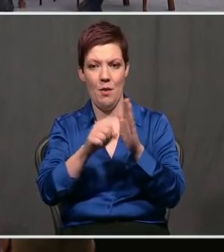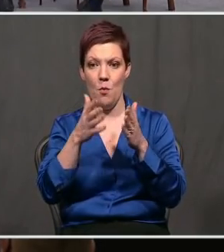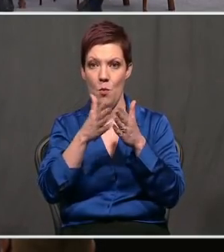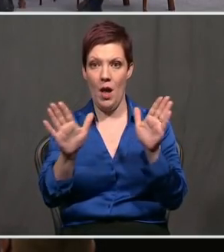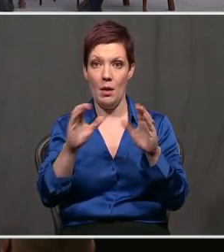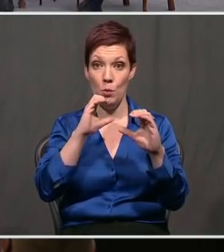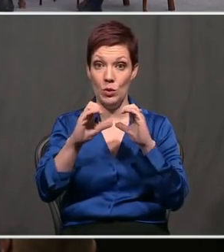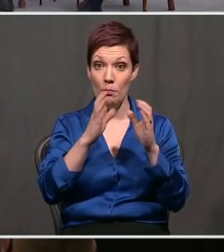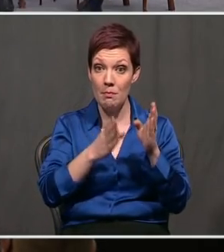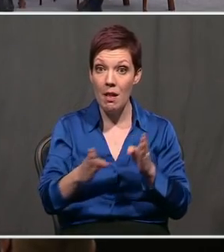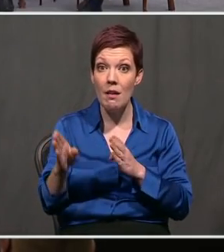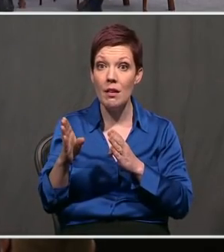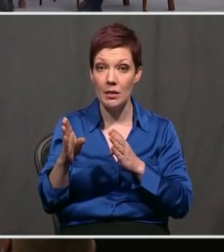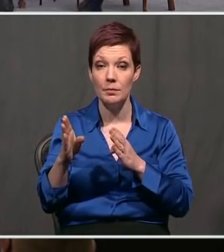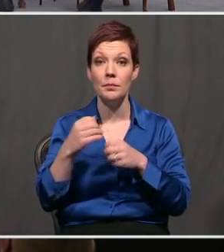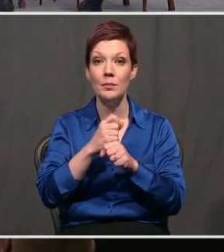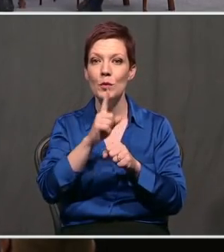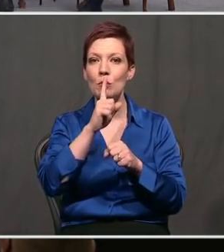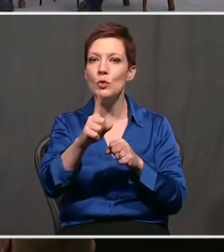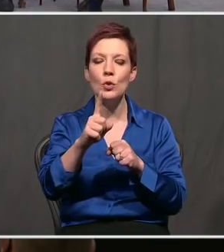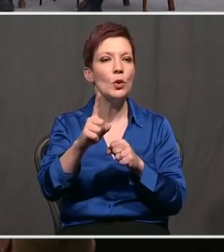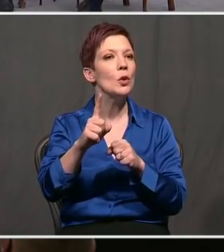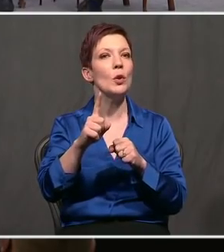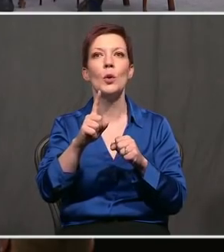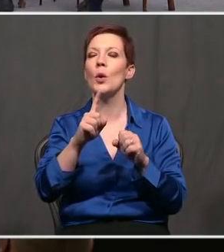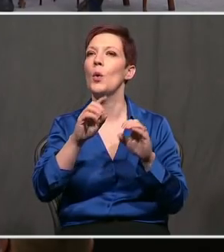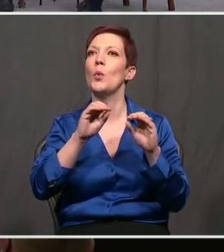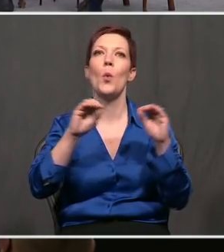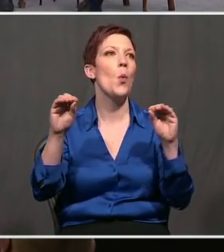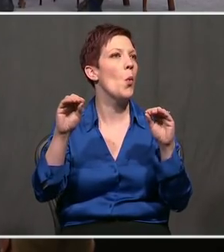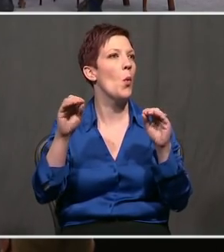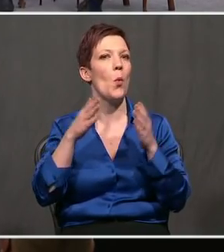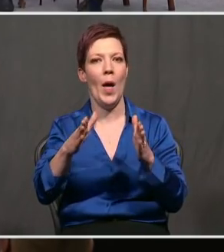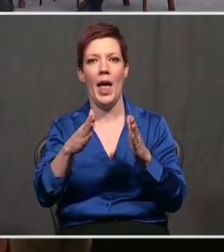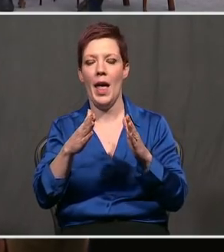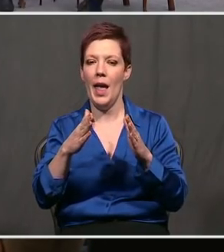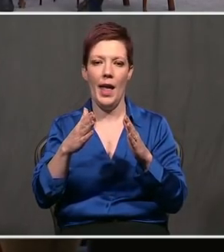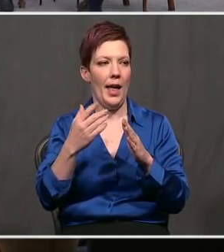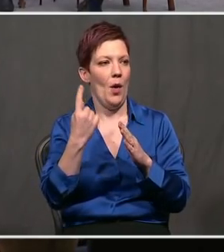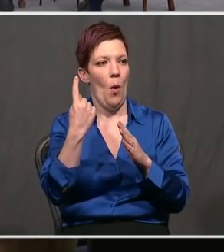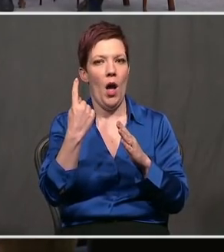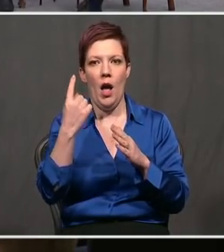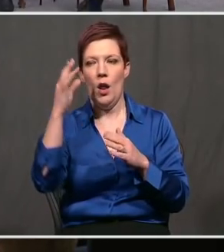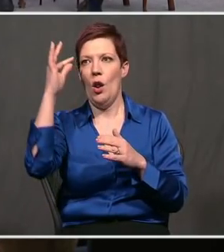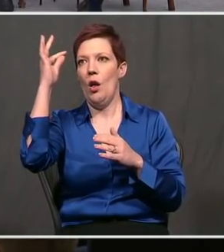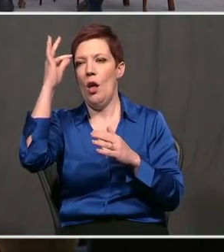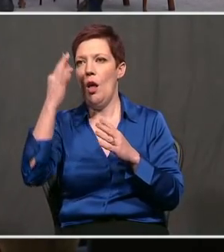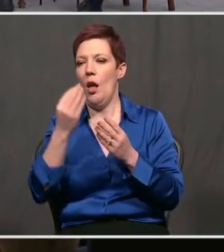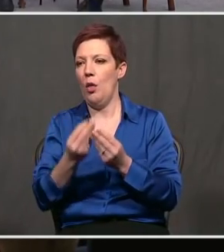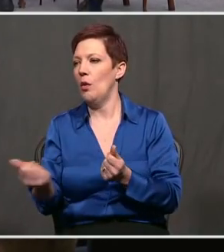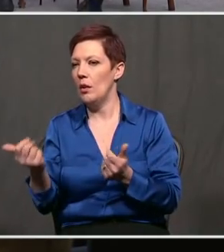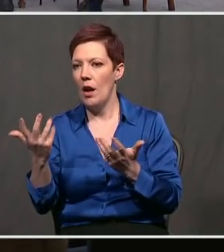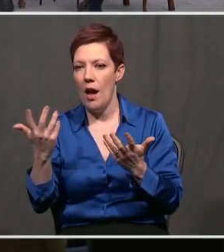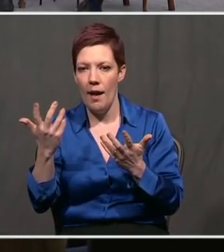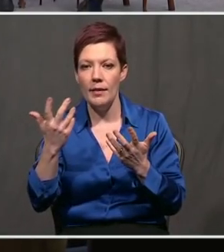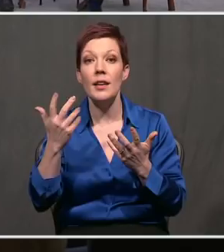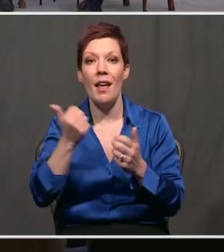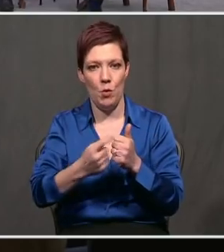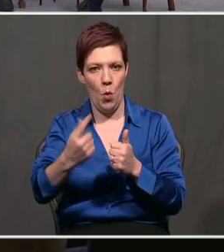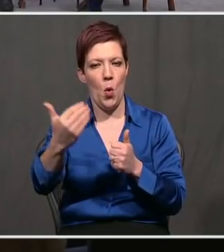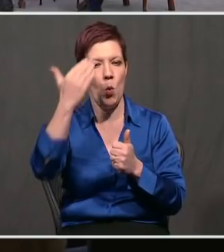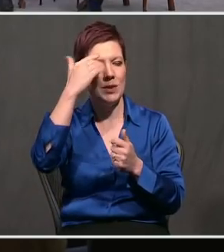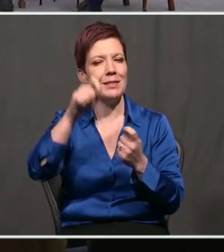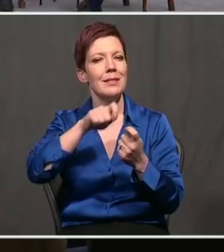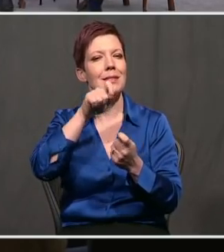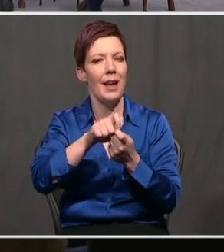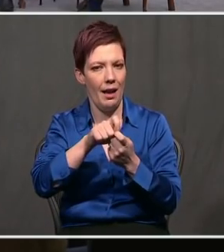make sure there is an inescapable way for people to make sure that they're going to be learning about exactly what they need to do to make sure